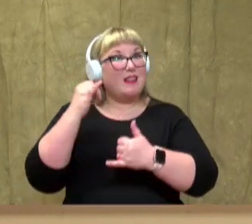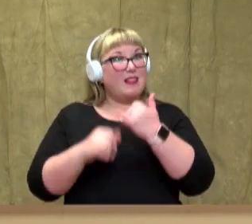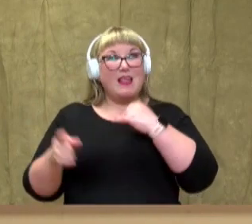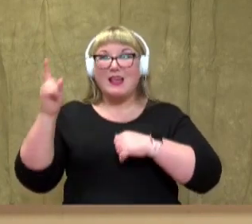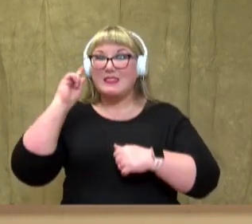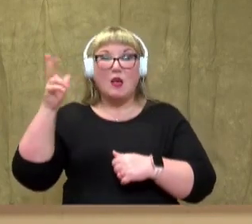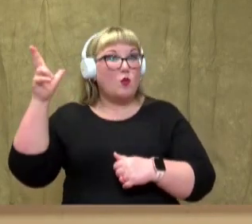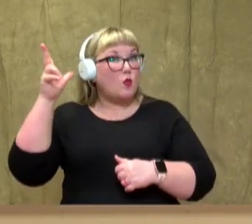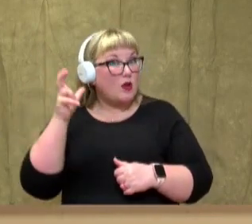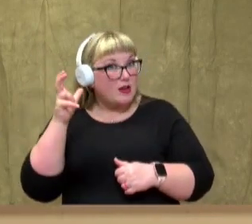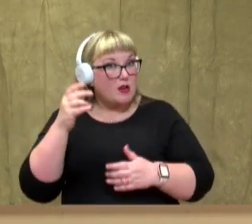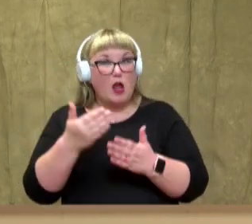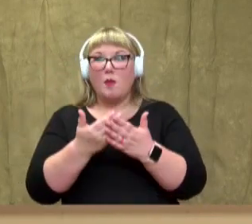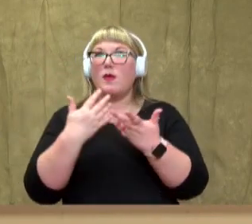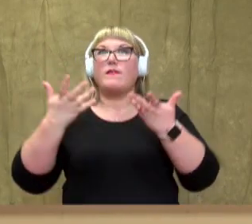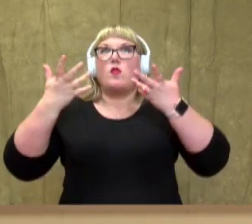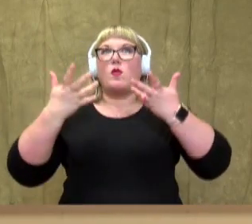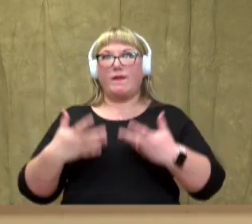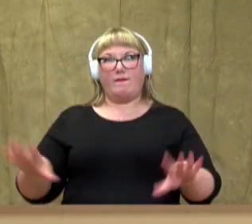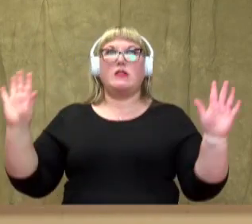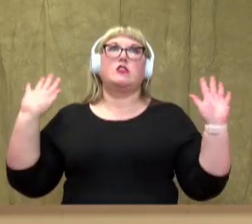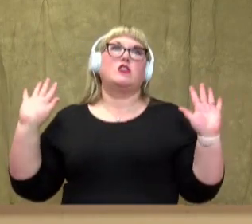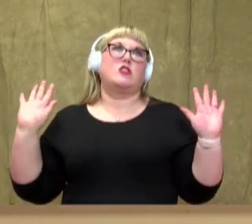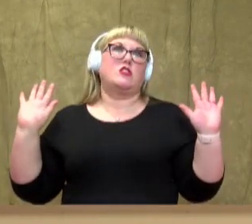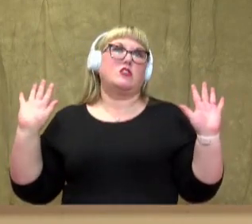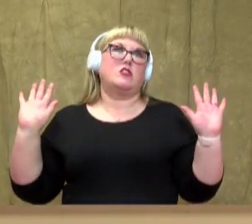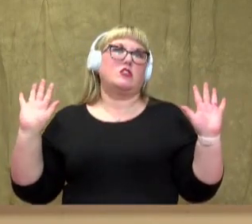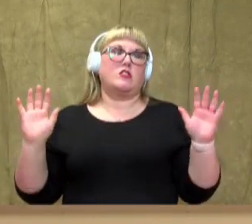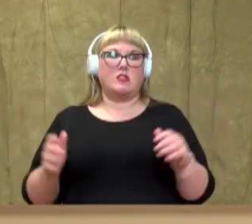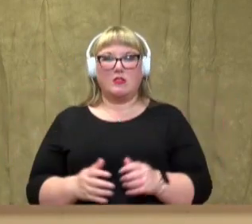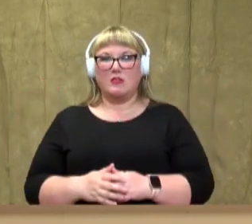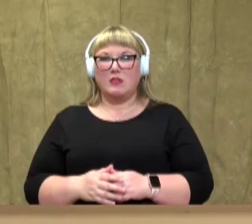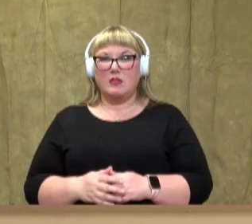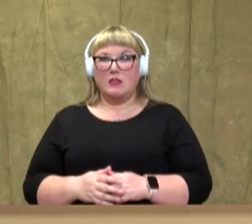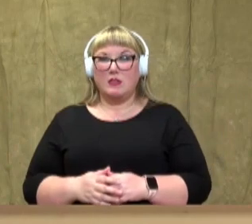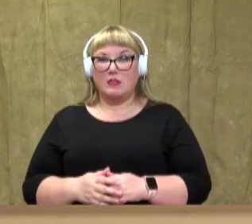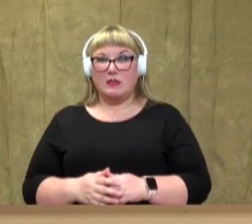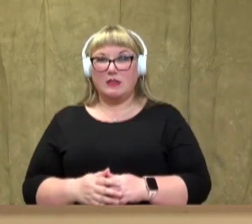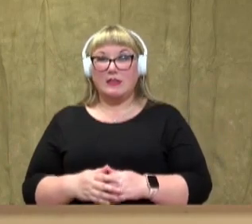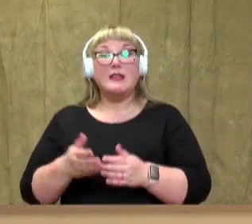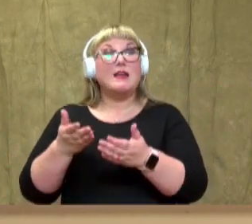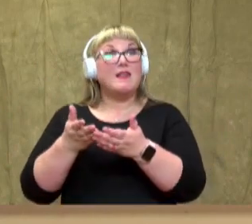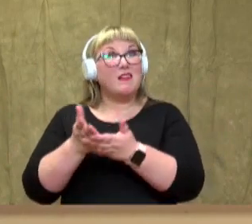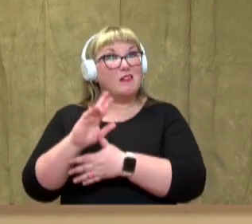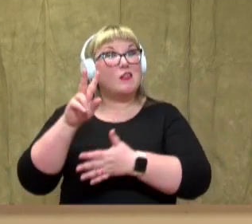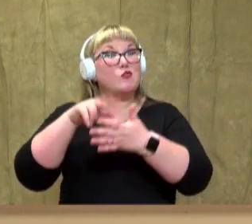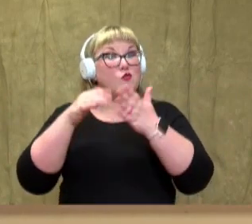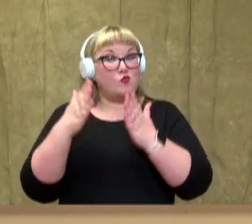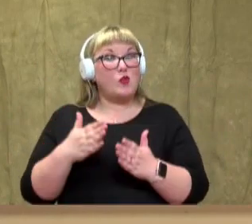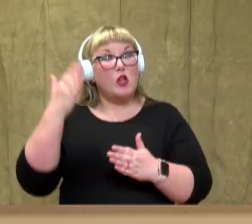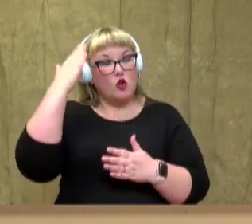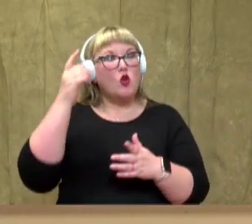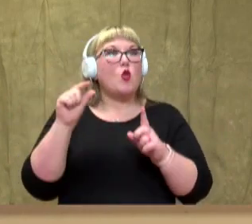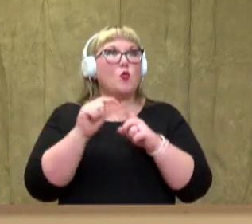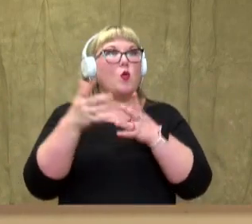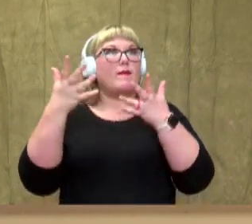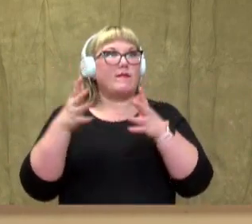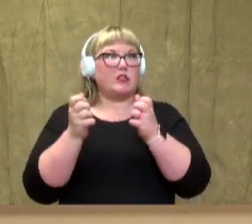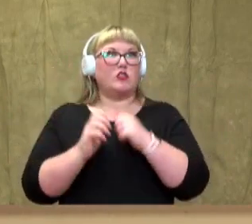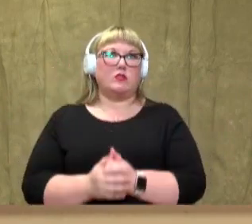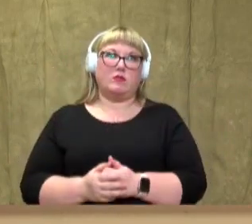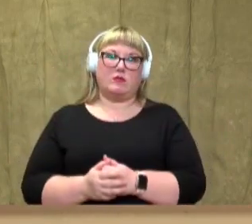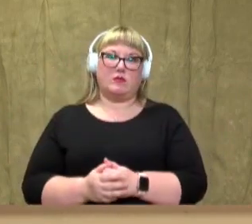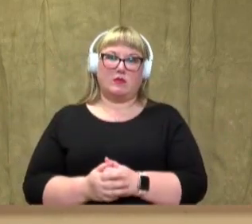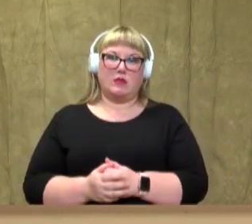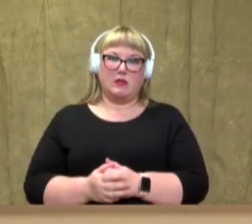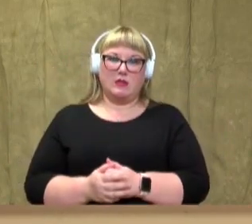that we hear before it completely shuts the door. It lets the reader know that your word is over. So let's try it.